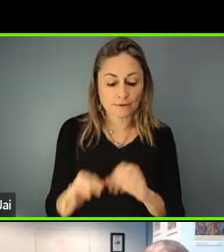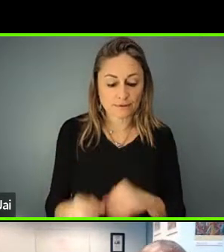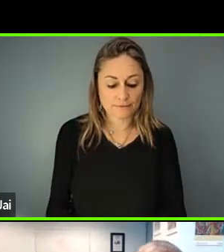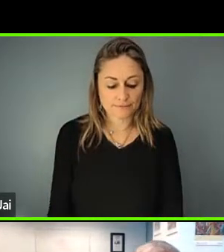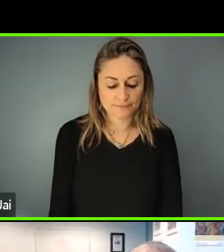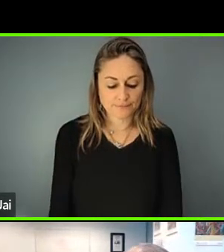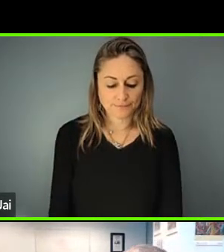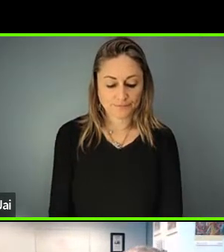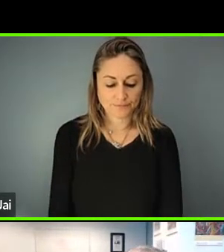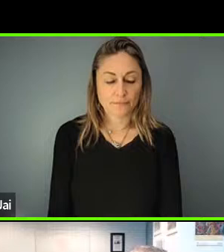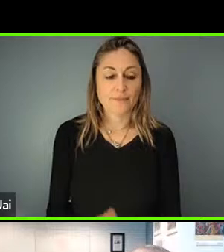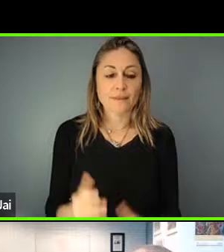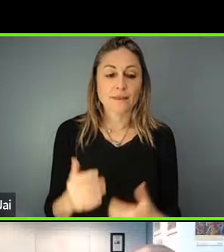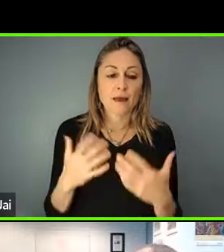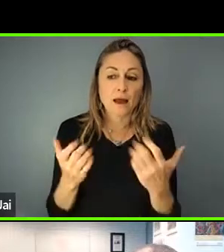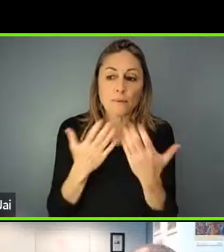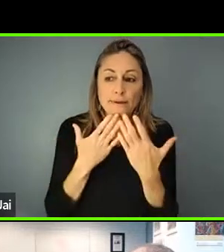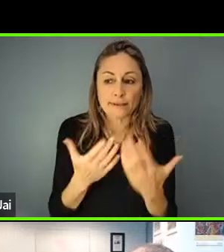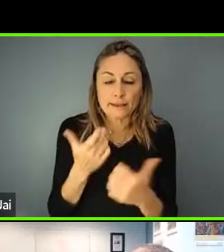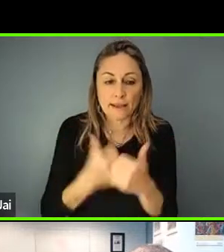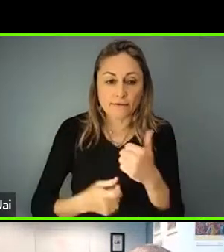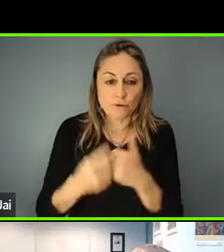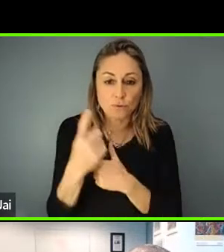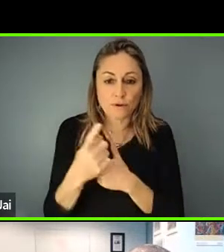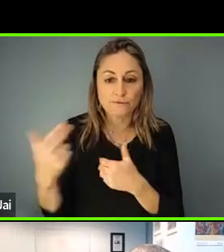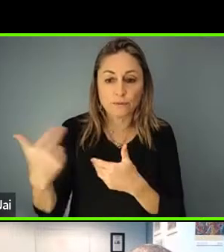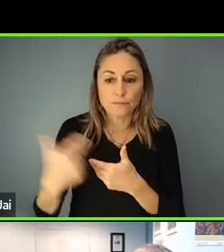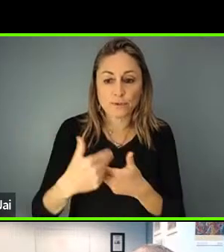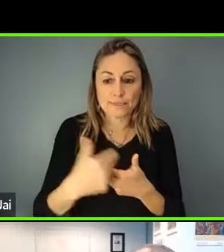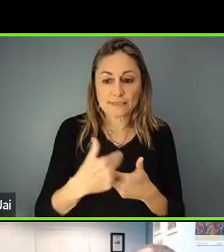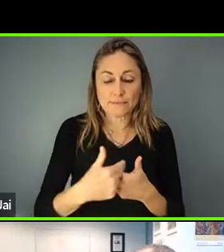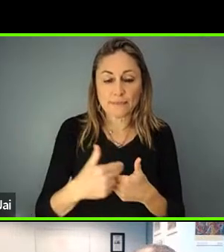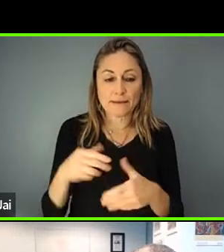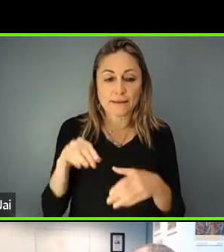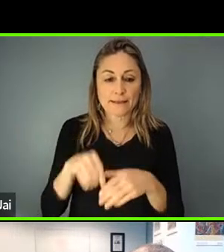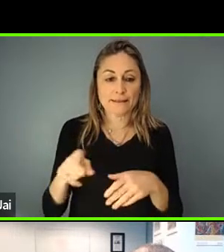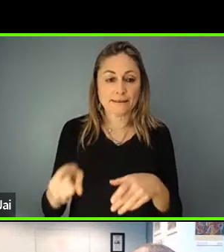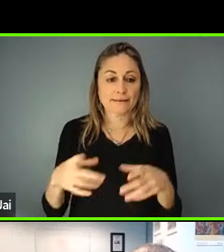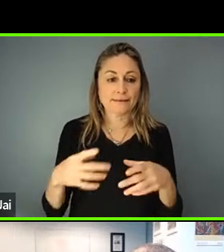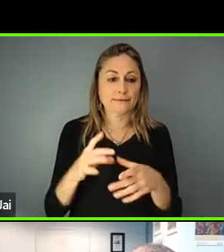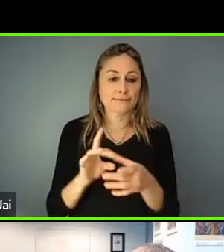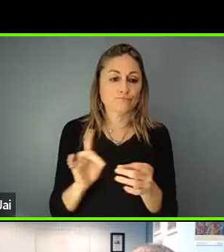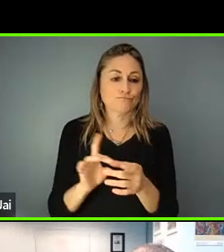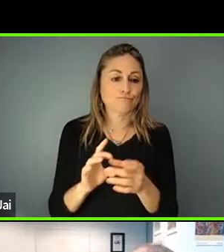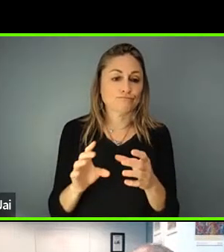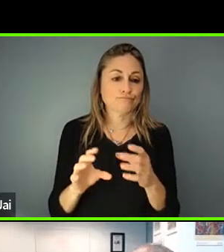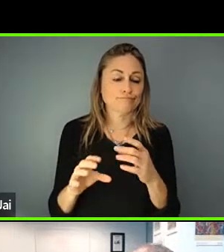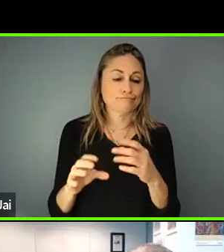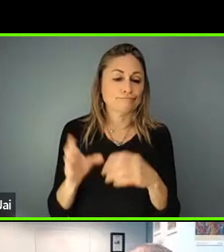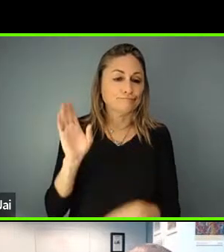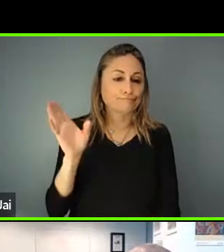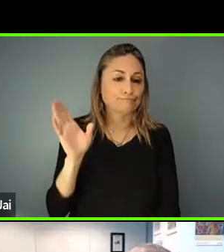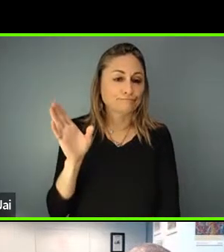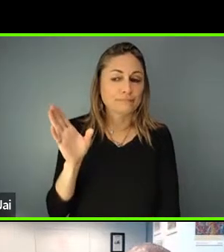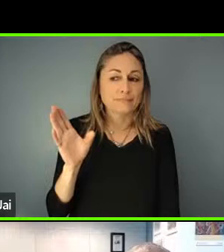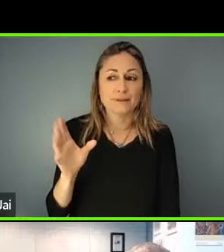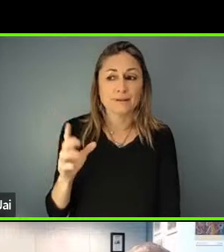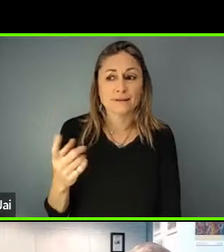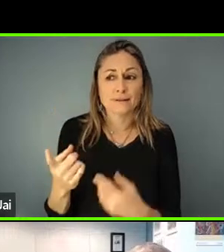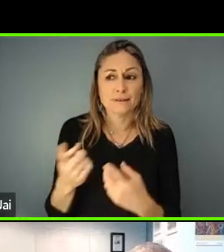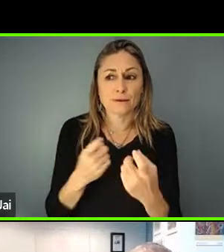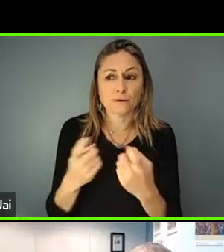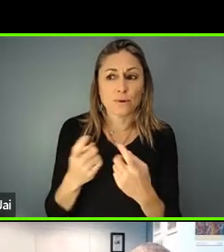Well, I just want to thank everybody for participating in this briefing. The questions are